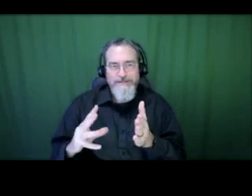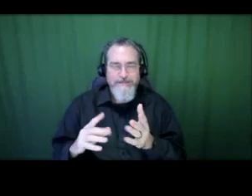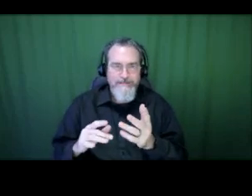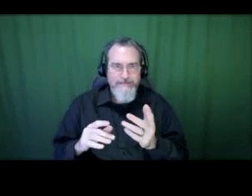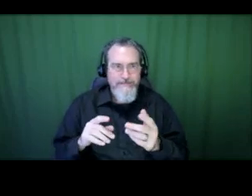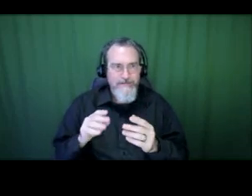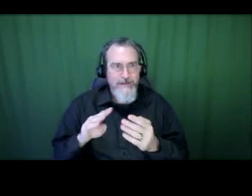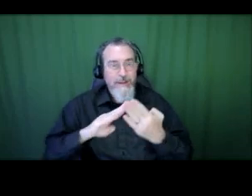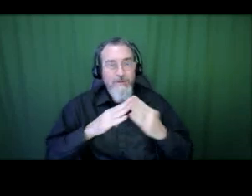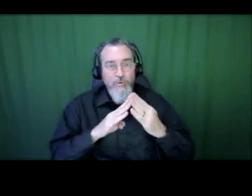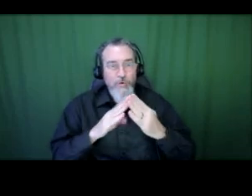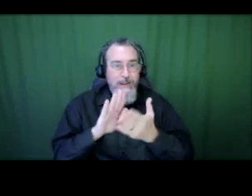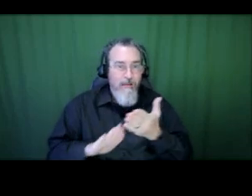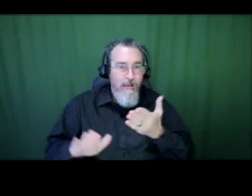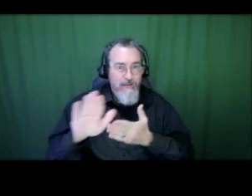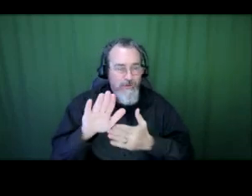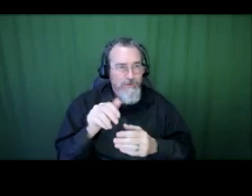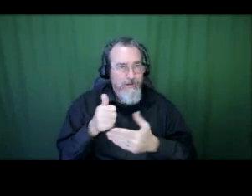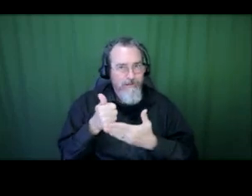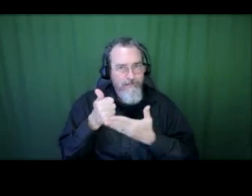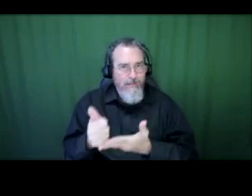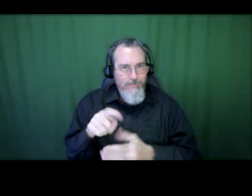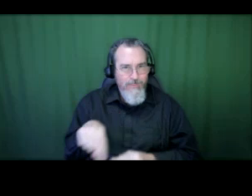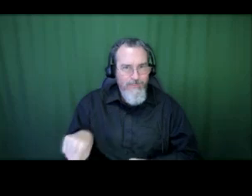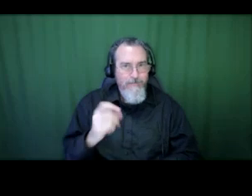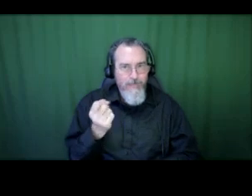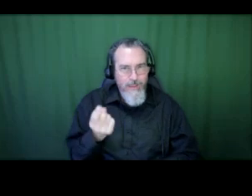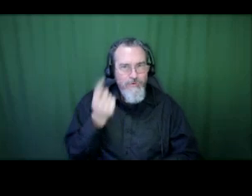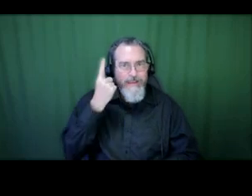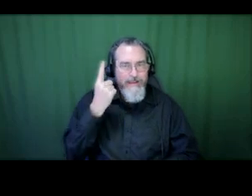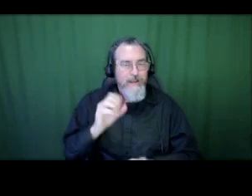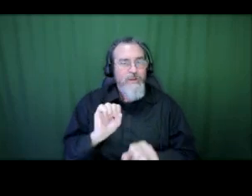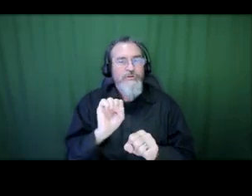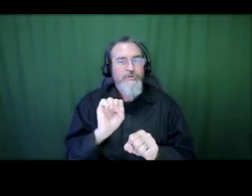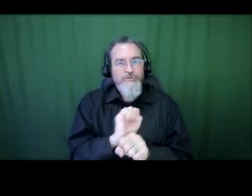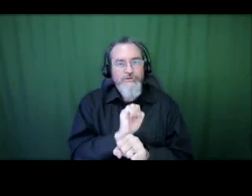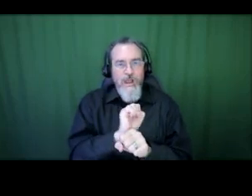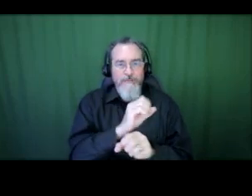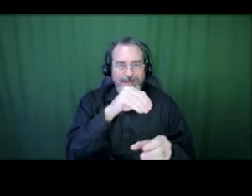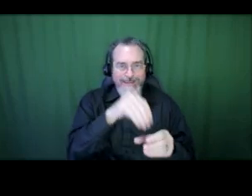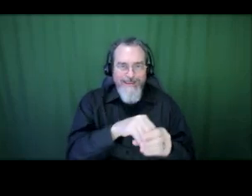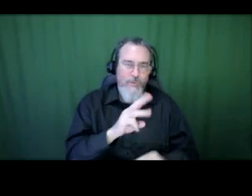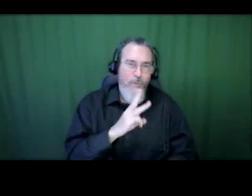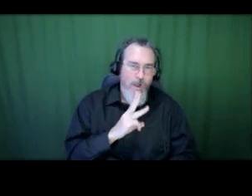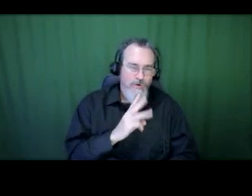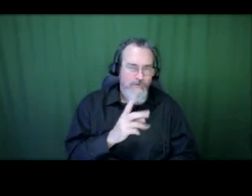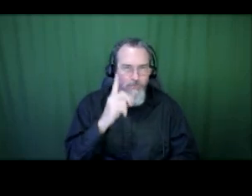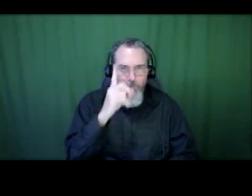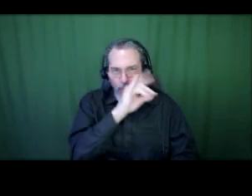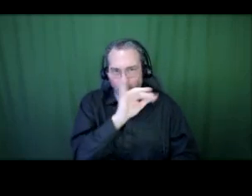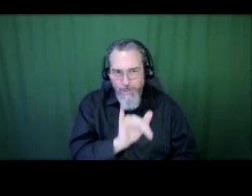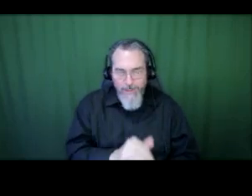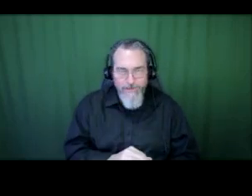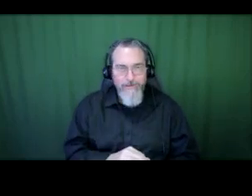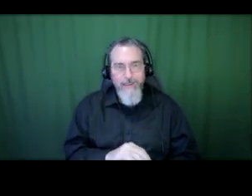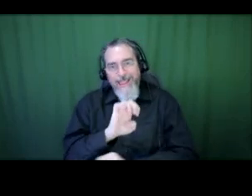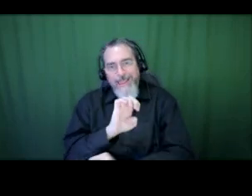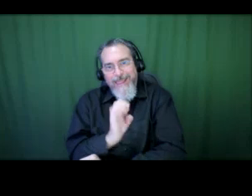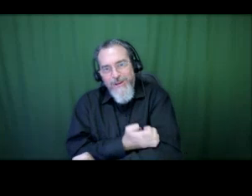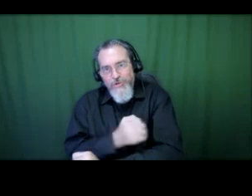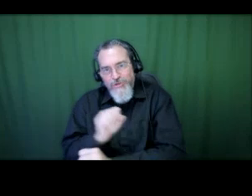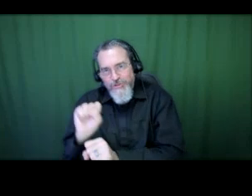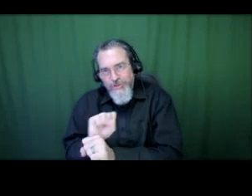to even understand what does a job in water look like, what does a job in energy look like, and what other climate-related jobs are there available that I